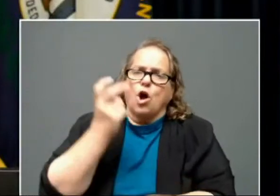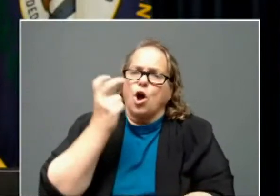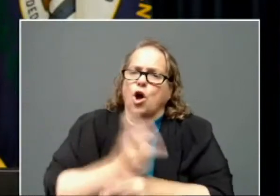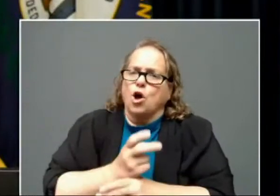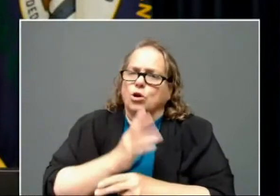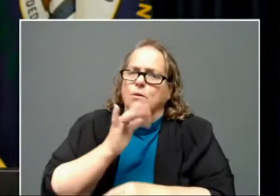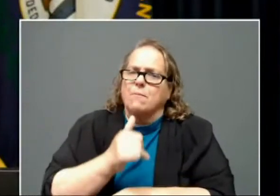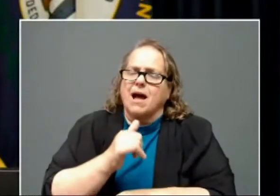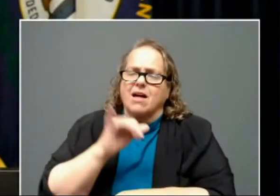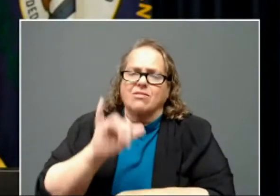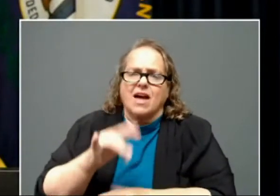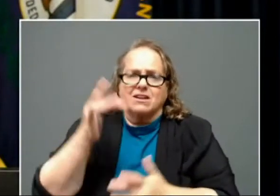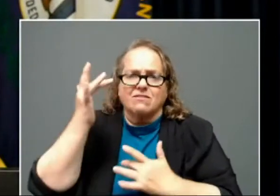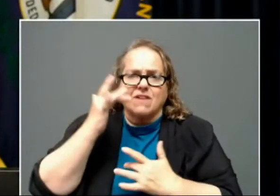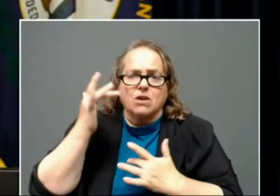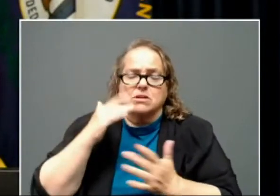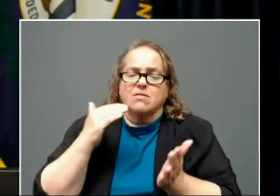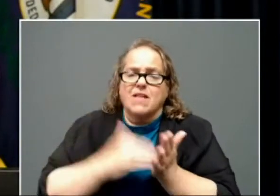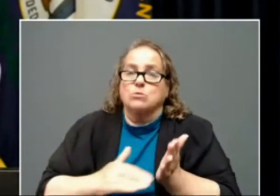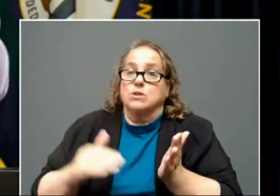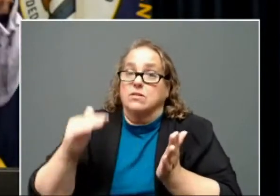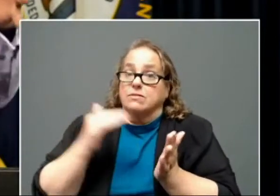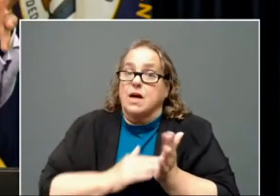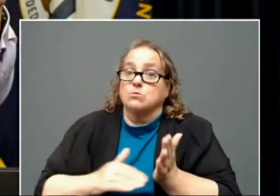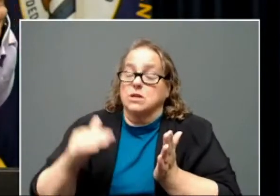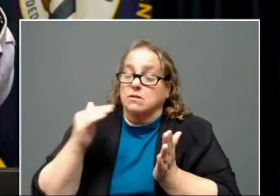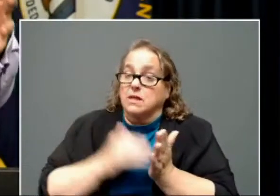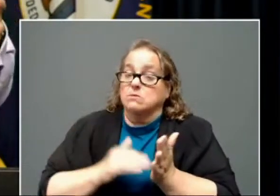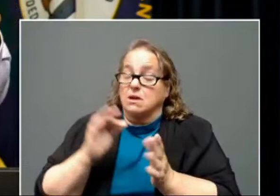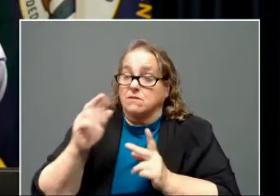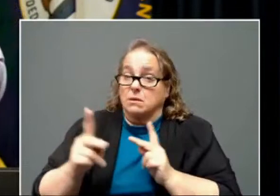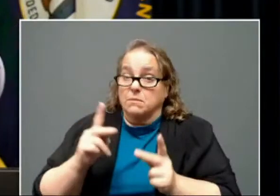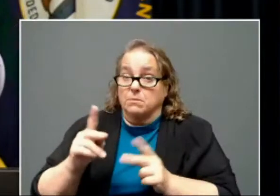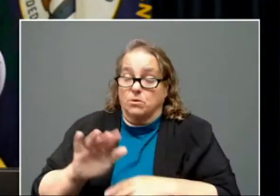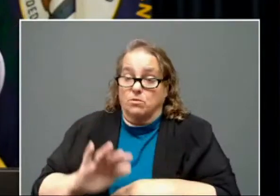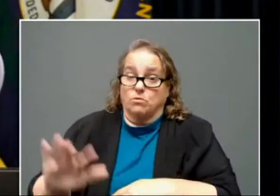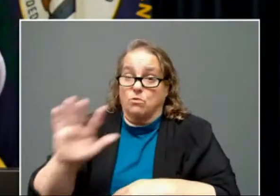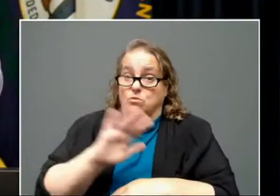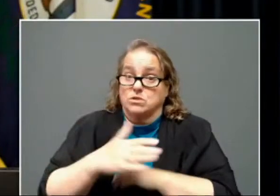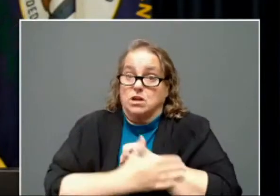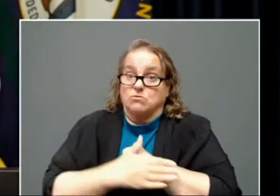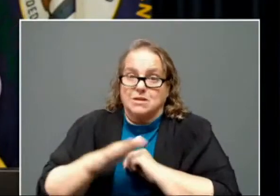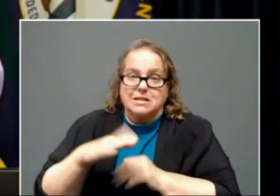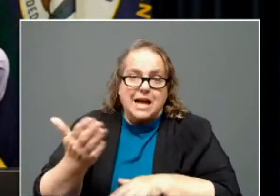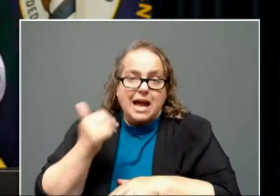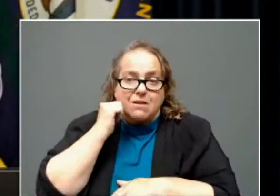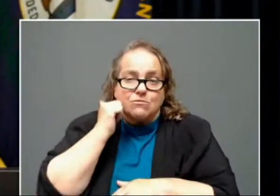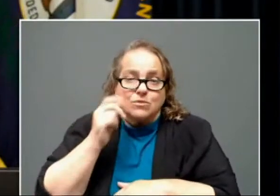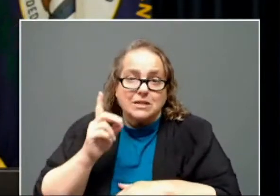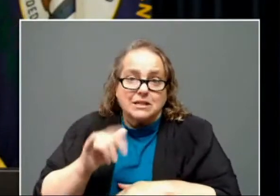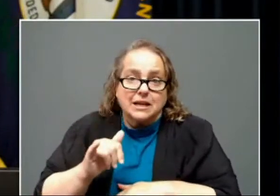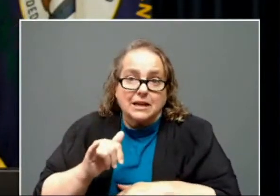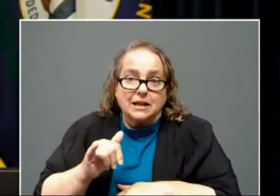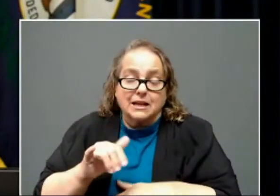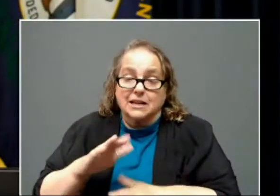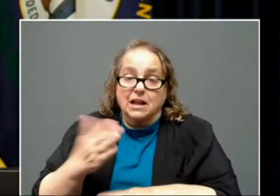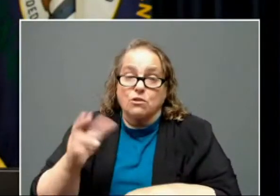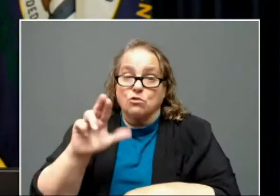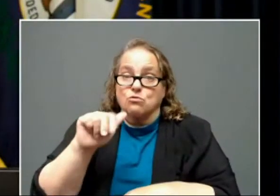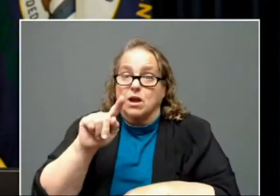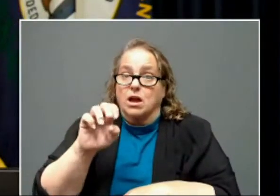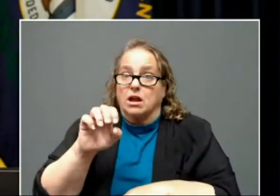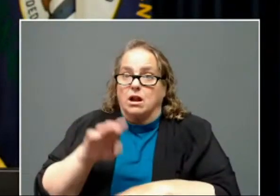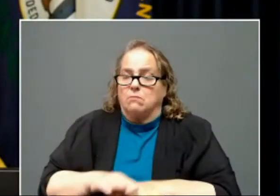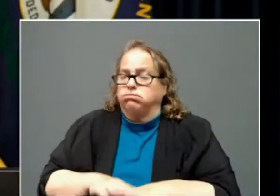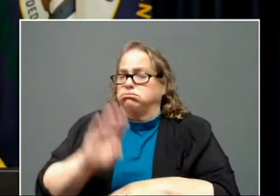but thousands and thousands of people throughout those countries dying every day. And death rates we really are even uncertain about in